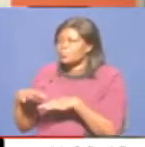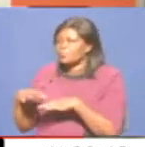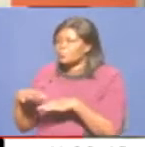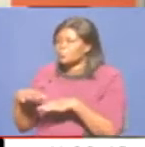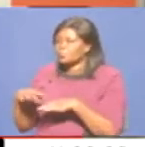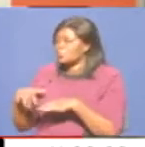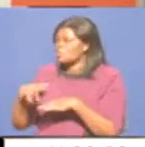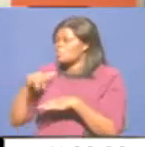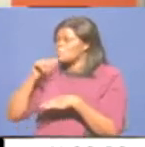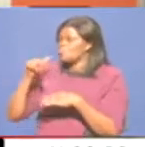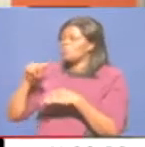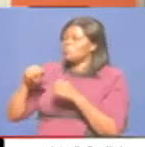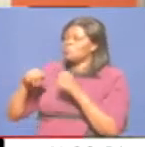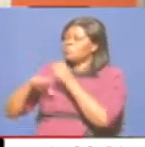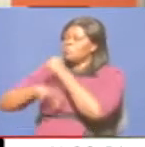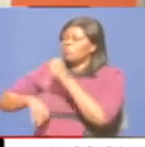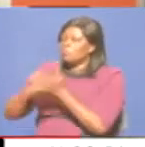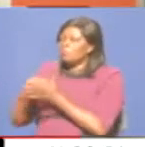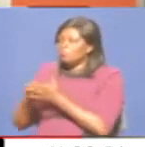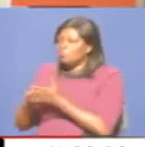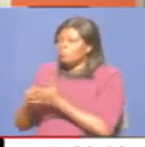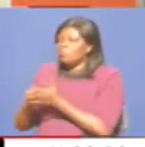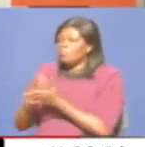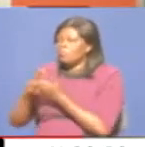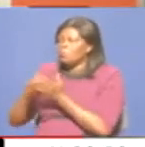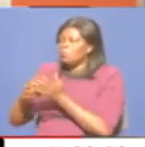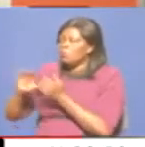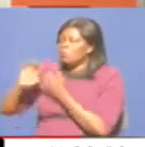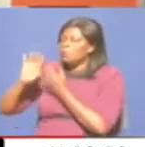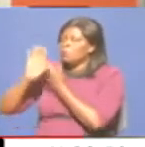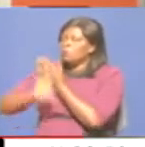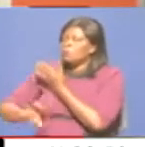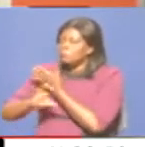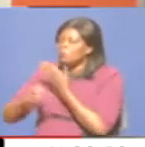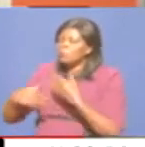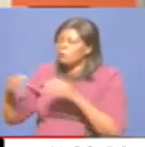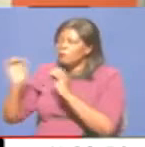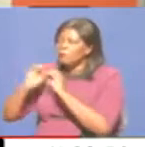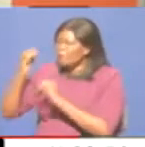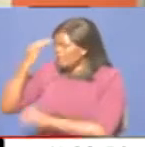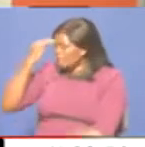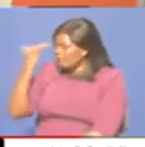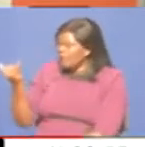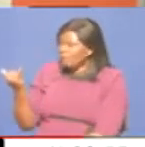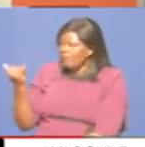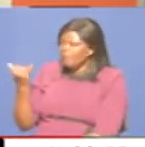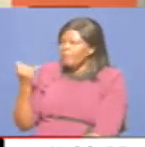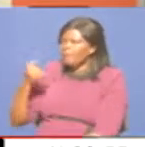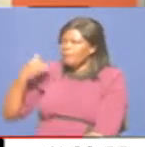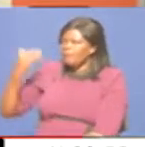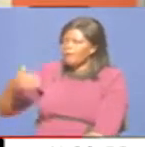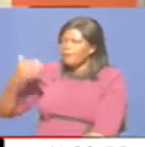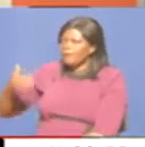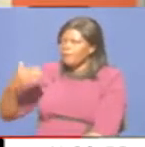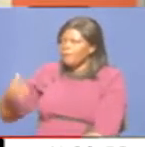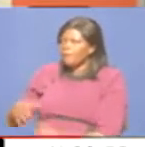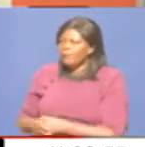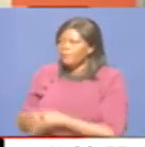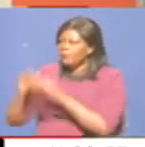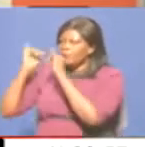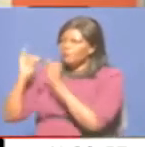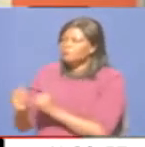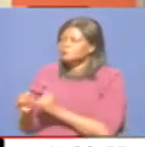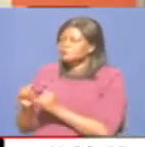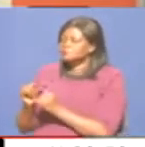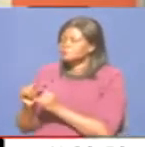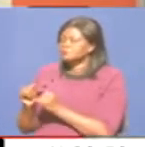money. In some countries, it is not even there in the first place because there is always the individual conviction